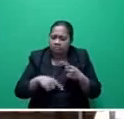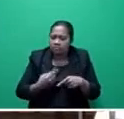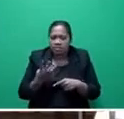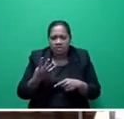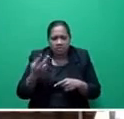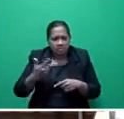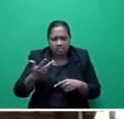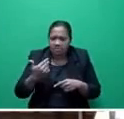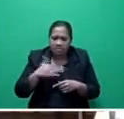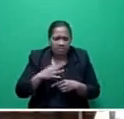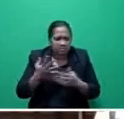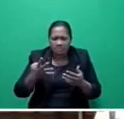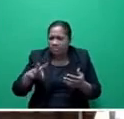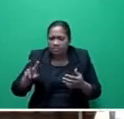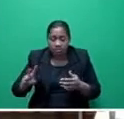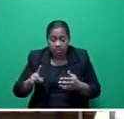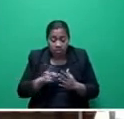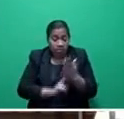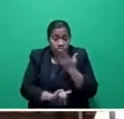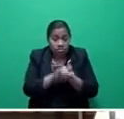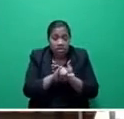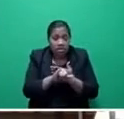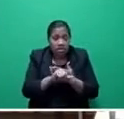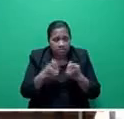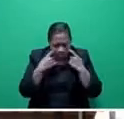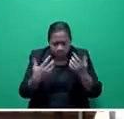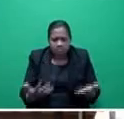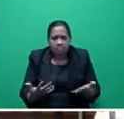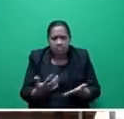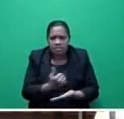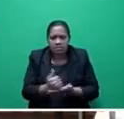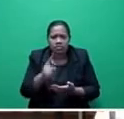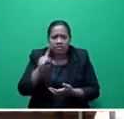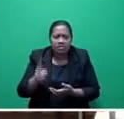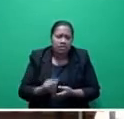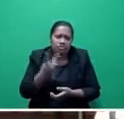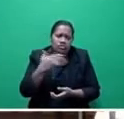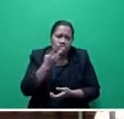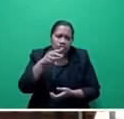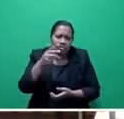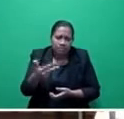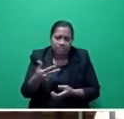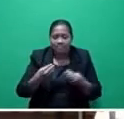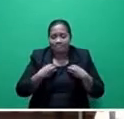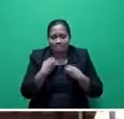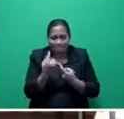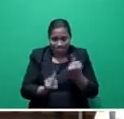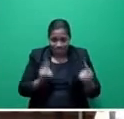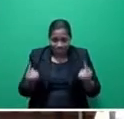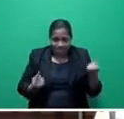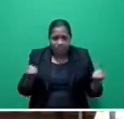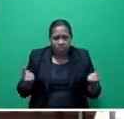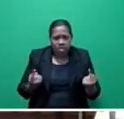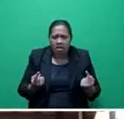18,422. The reduction in the July period, Mr. Speaker, sir, reflects a notable number of 1,228 of business individuals